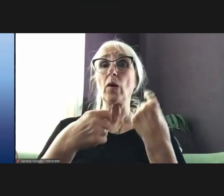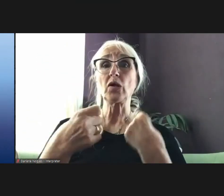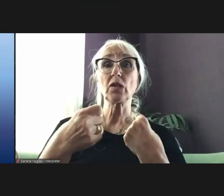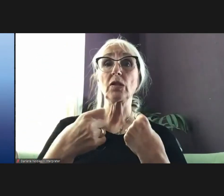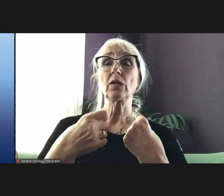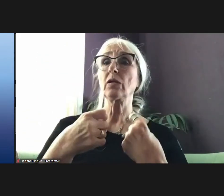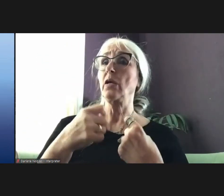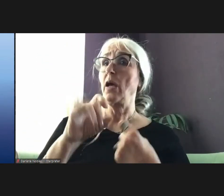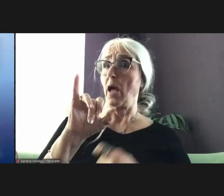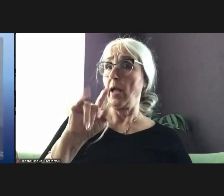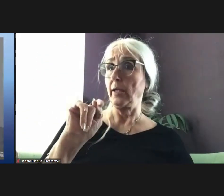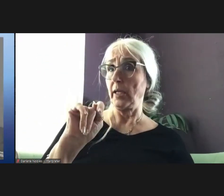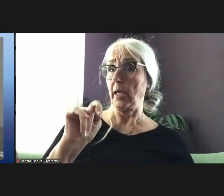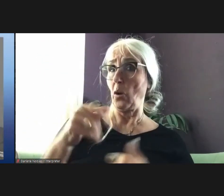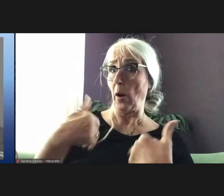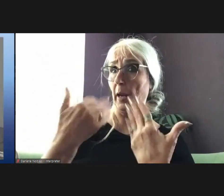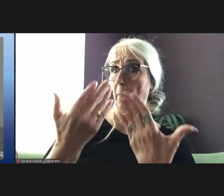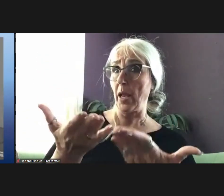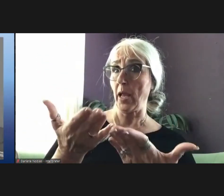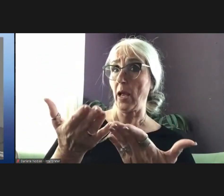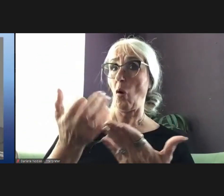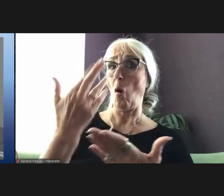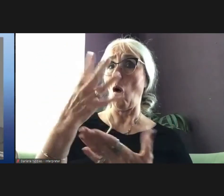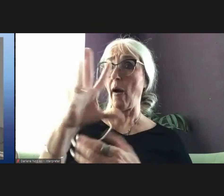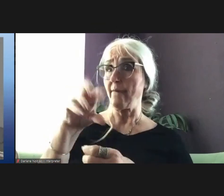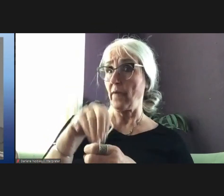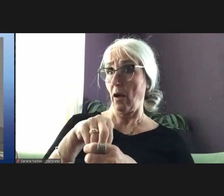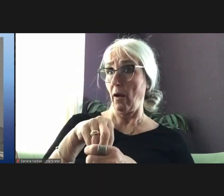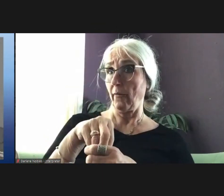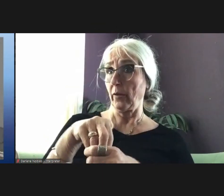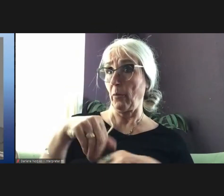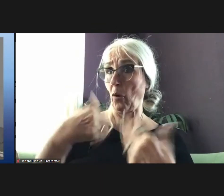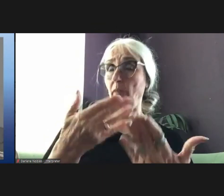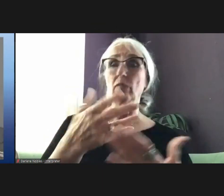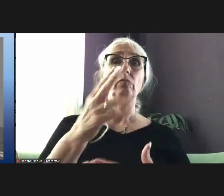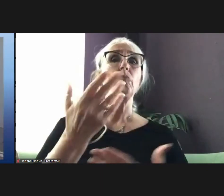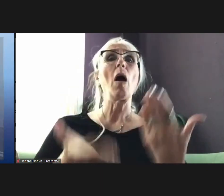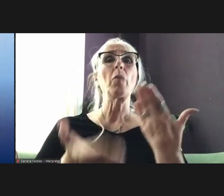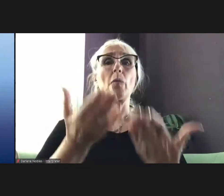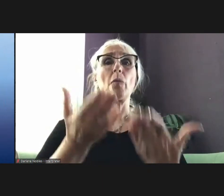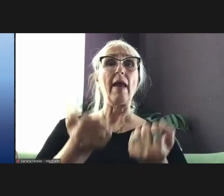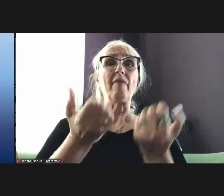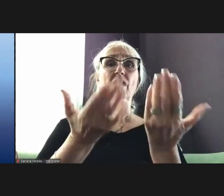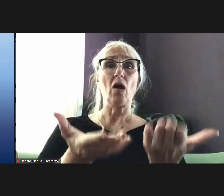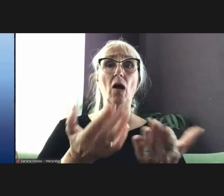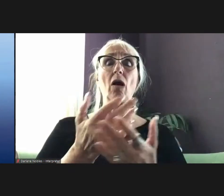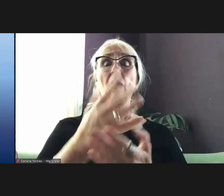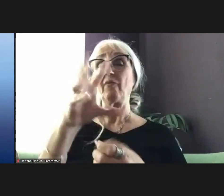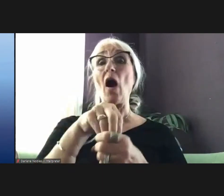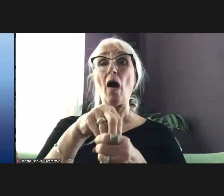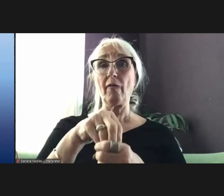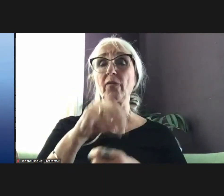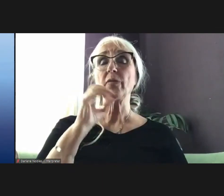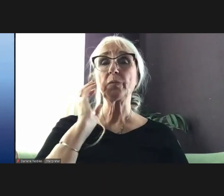IT recommends, or they've just been involved in the proposal? Probably just involved. Yeah, they just, Yes.